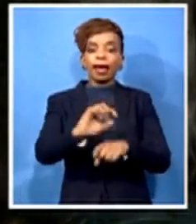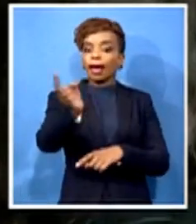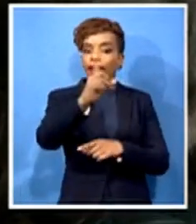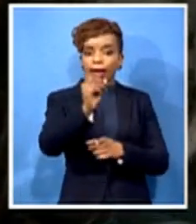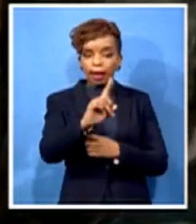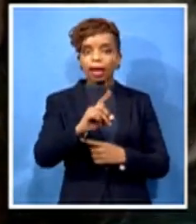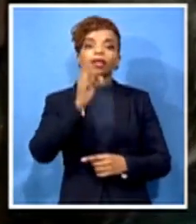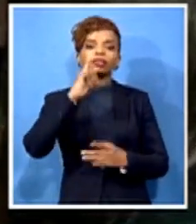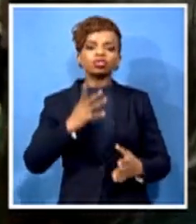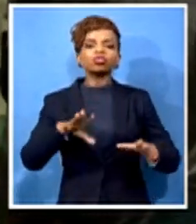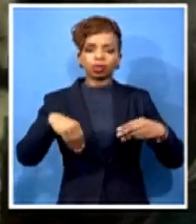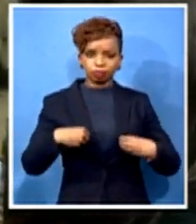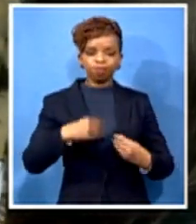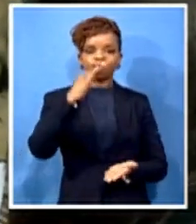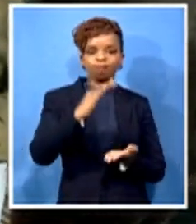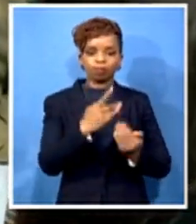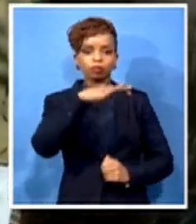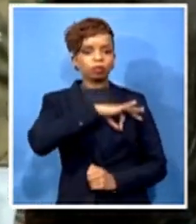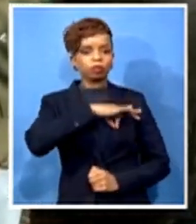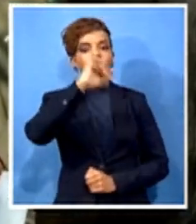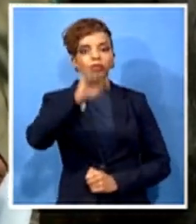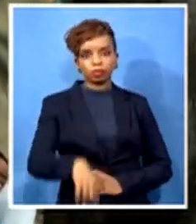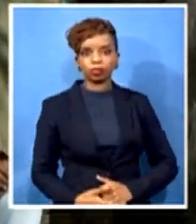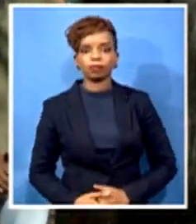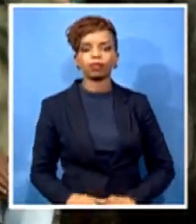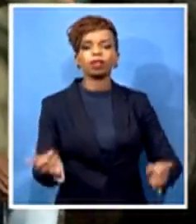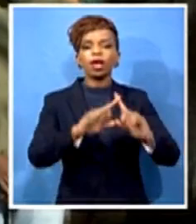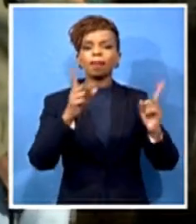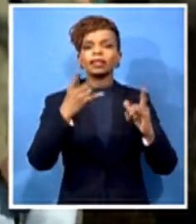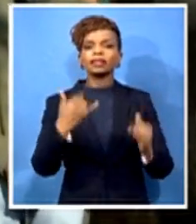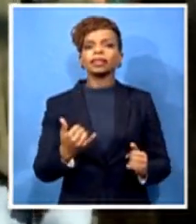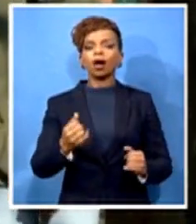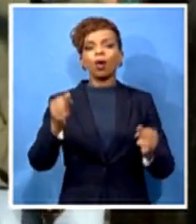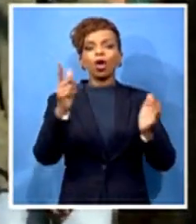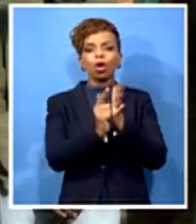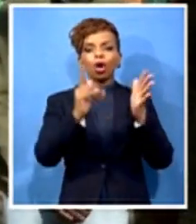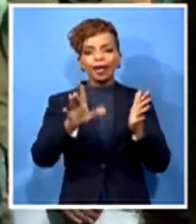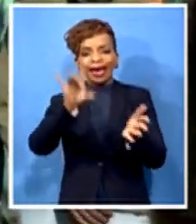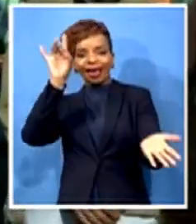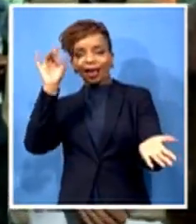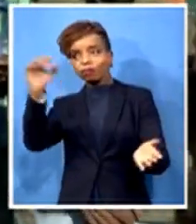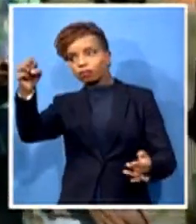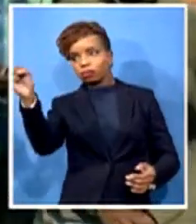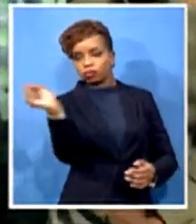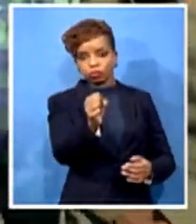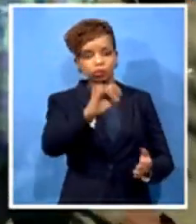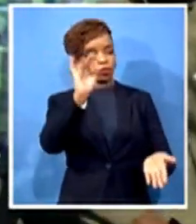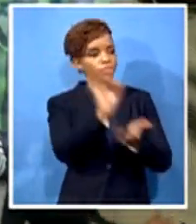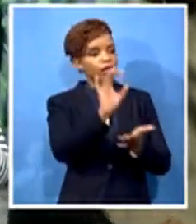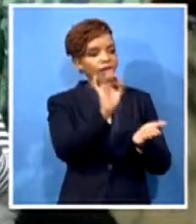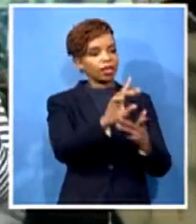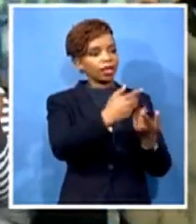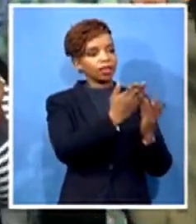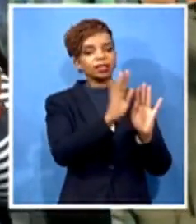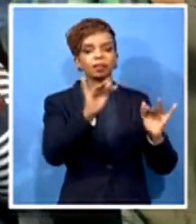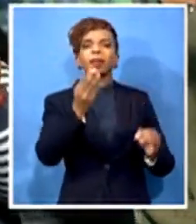employed to fire these people, use the money that's supposed to pay them to employ the lawyer. So the parents paying for it, everyone was